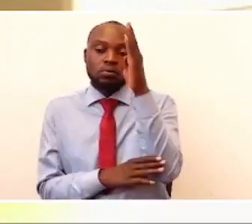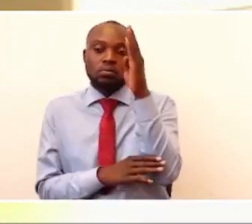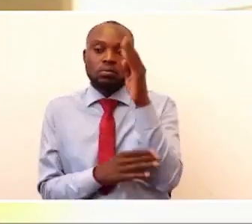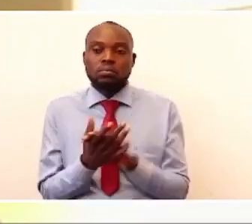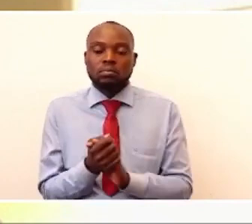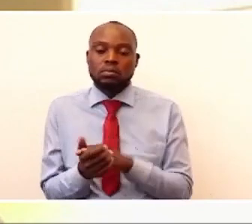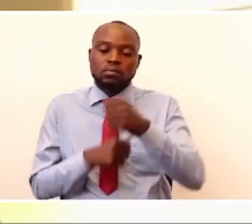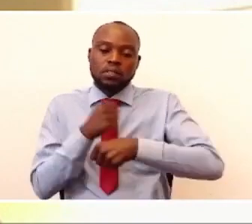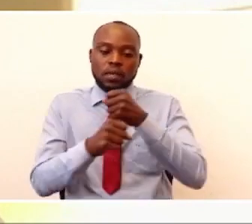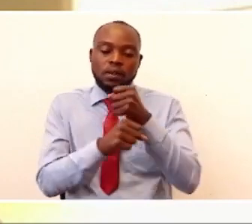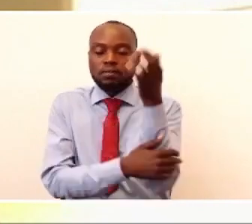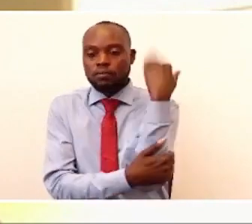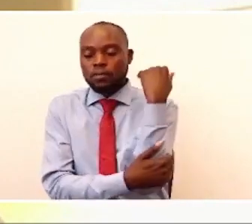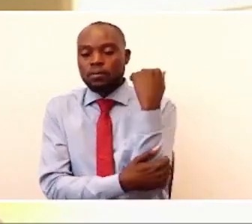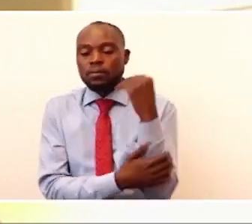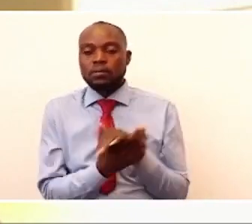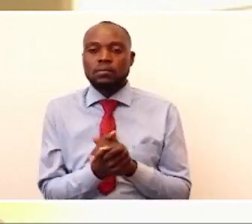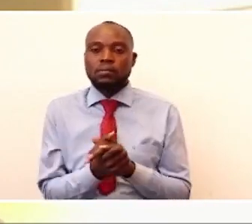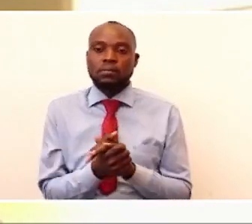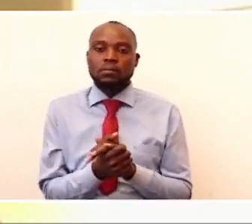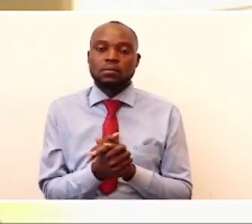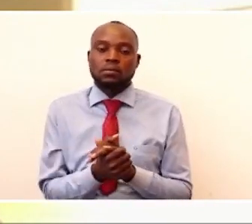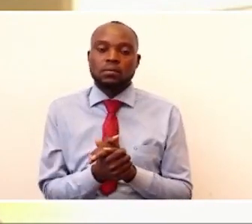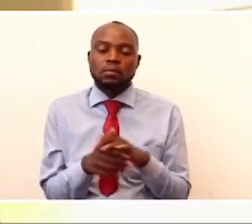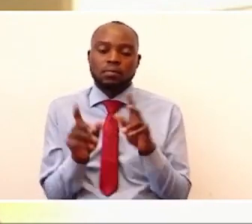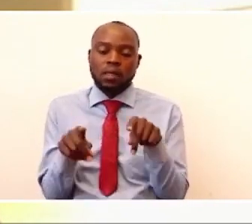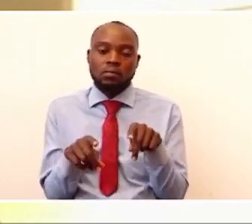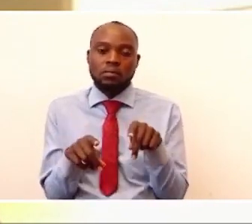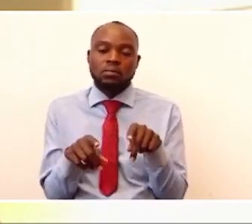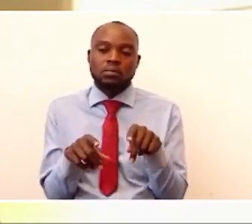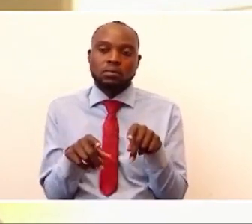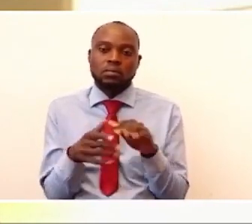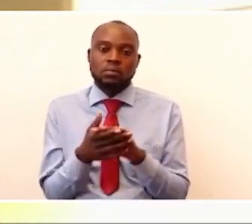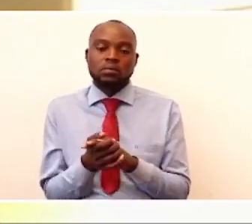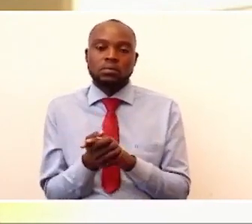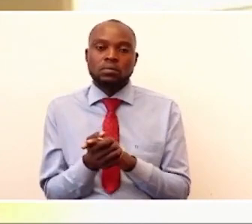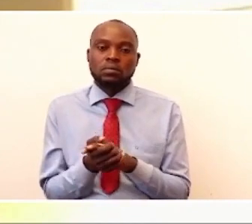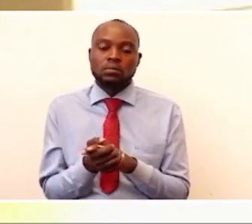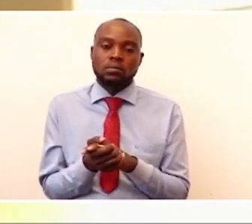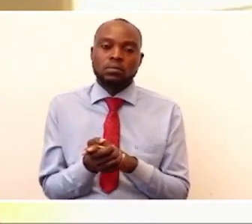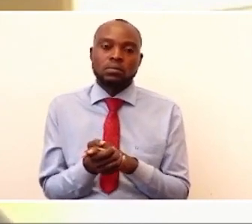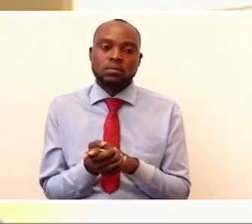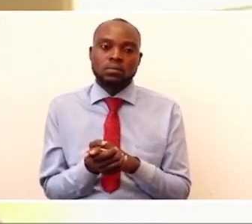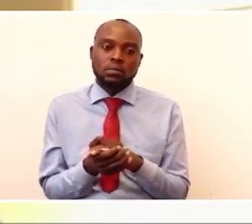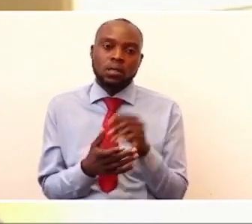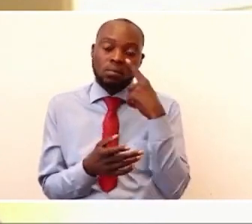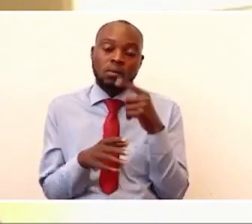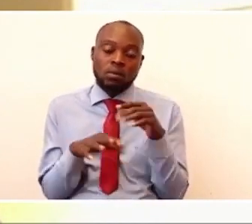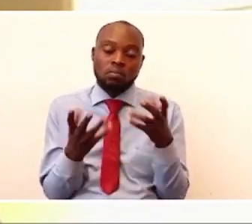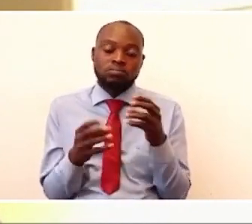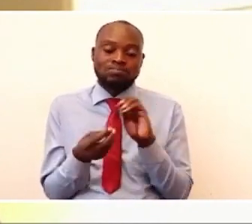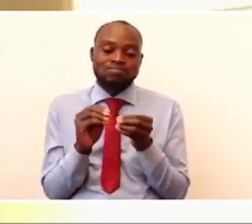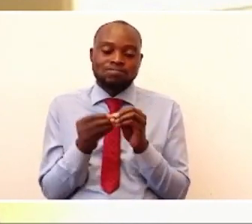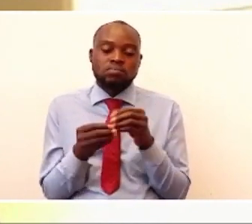of years. What people normally call cryptocurrencies, which are completely unbacked, meaning not backed by any kind